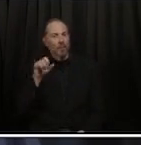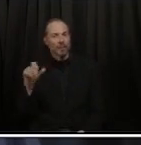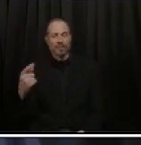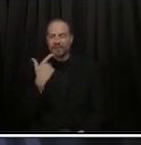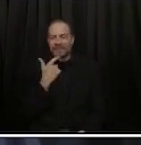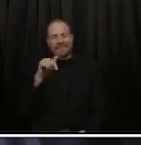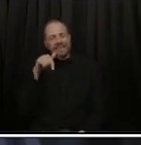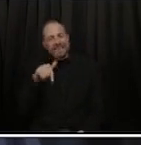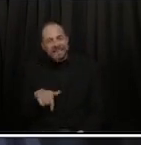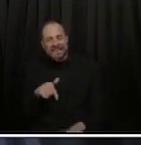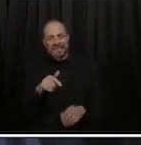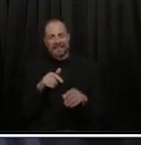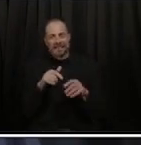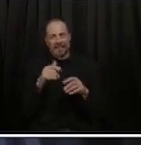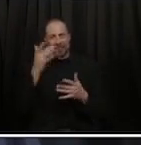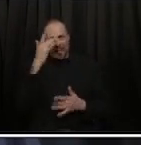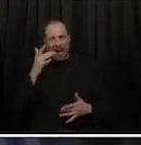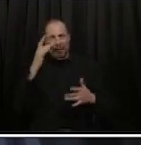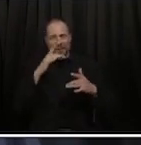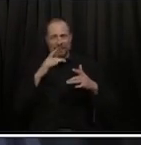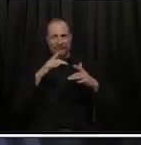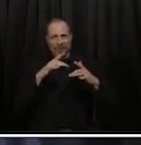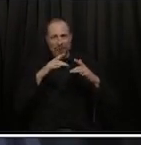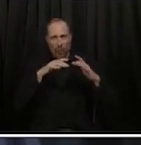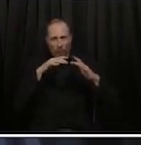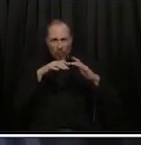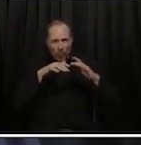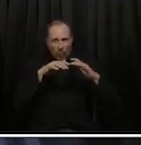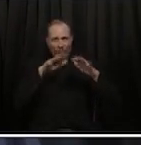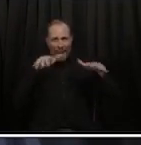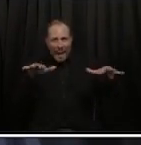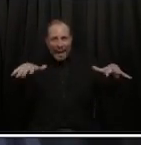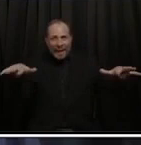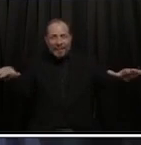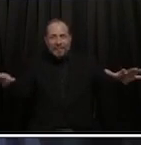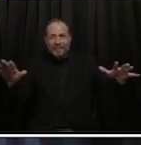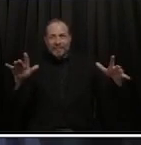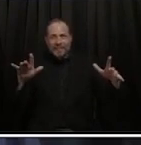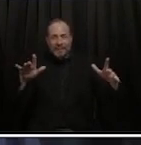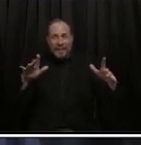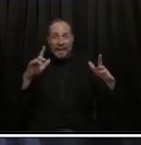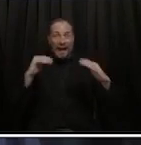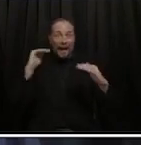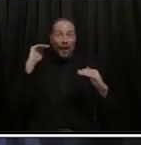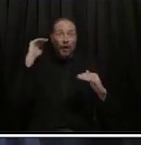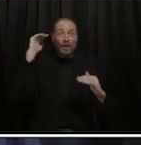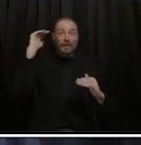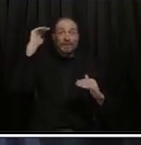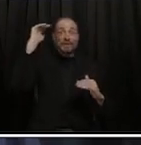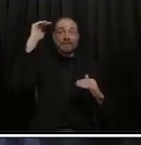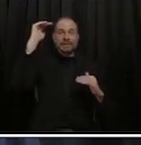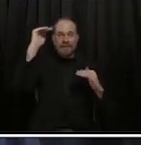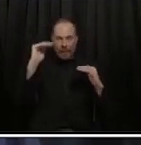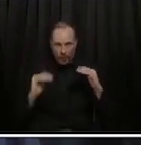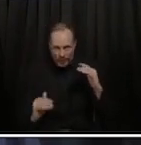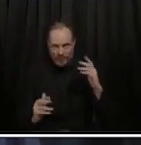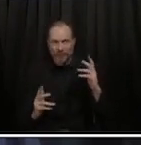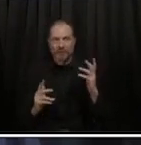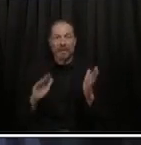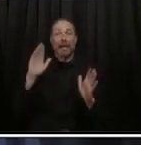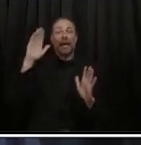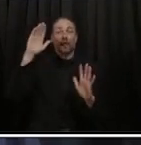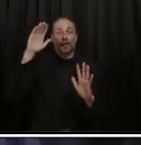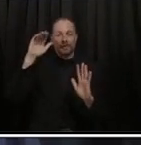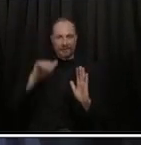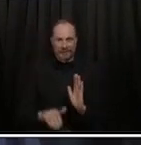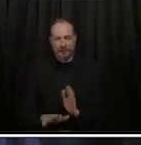goes in waves. It has in Colorado, it has across the world. It increases for a period of time and then it decreases. That could be